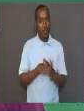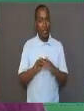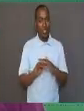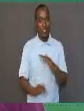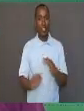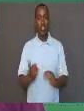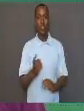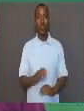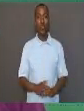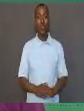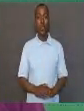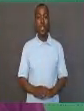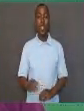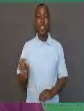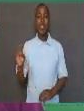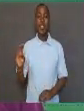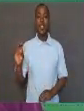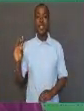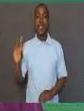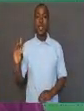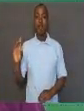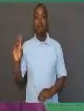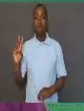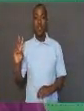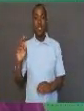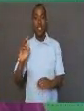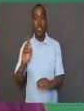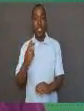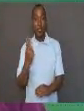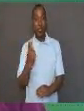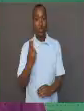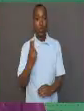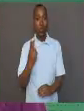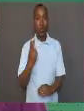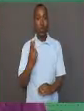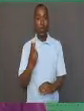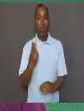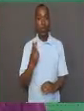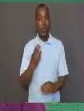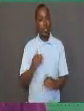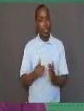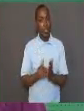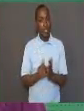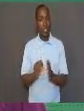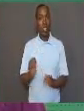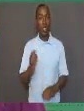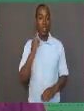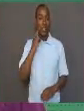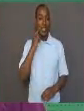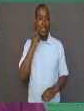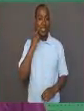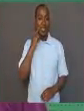Scurvy leads to the formation of pale, spotty skin and spongy